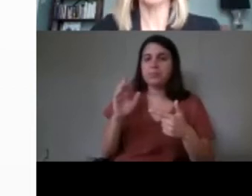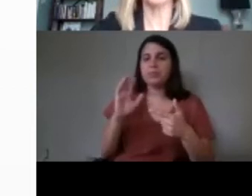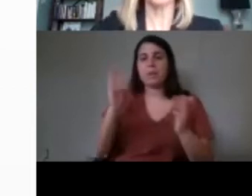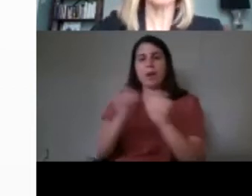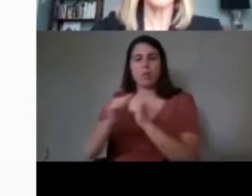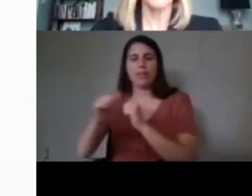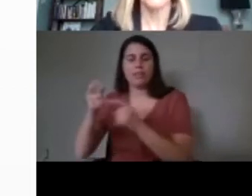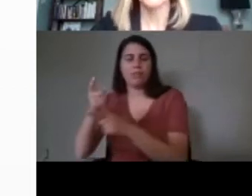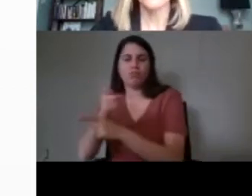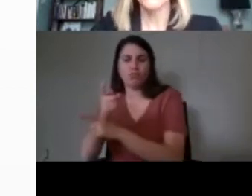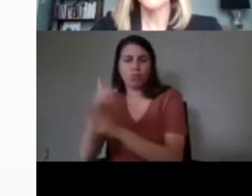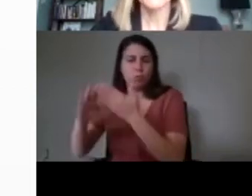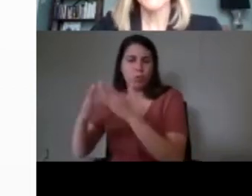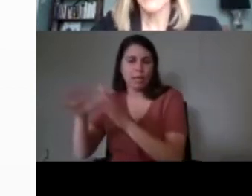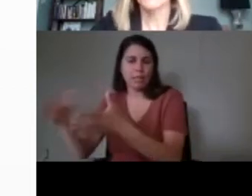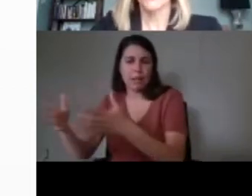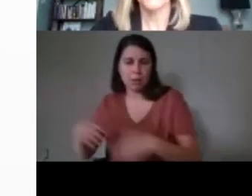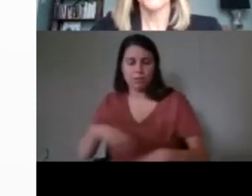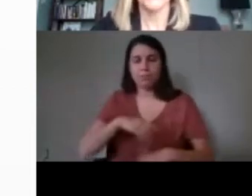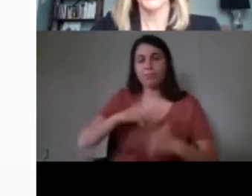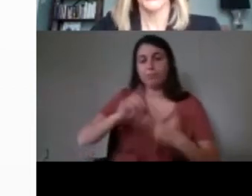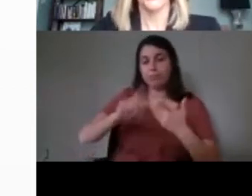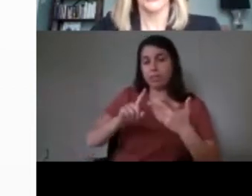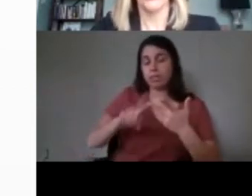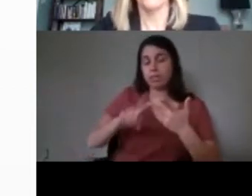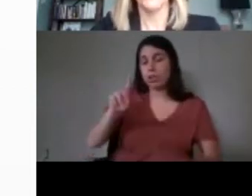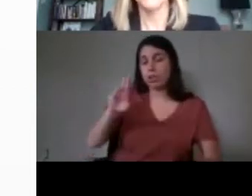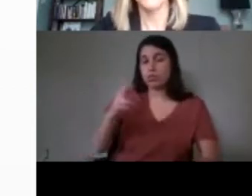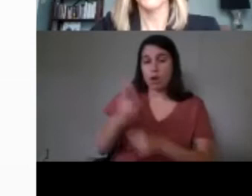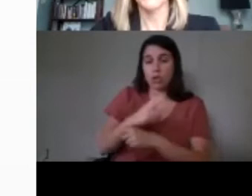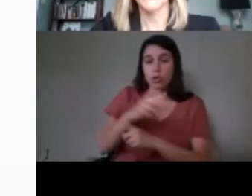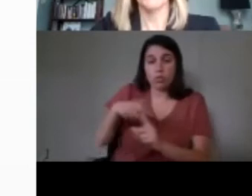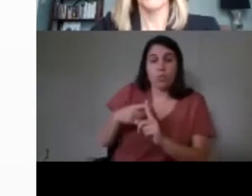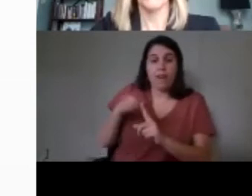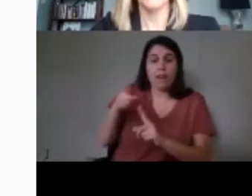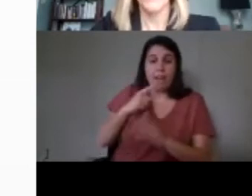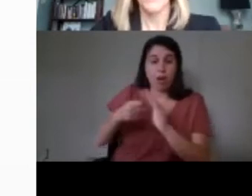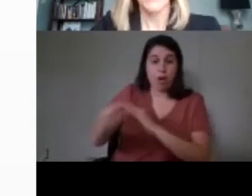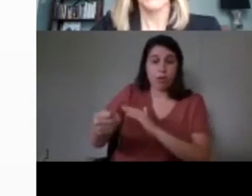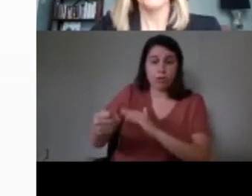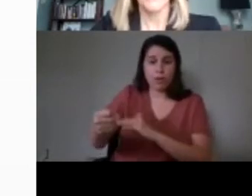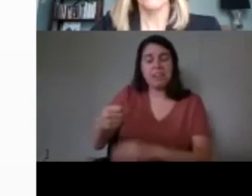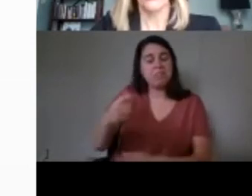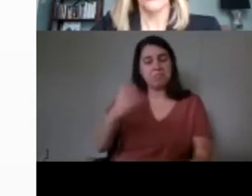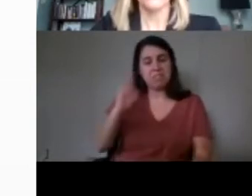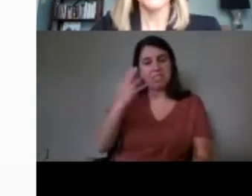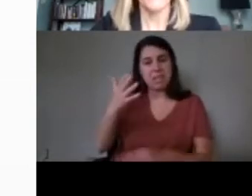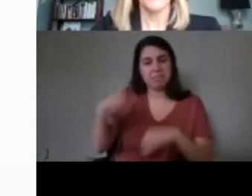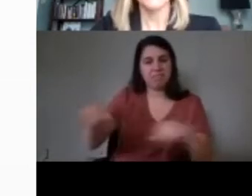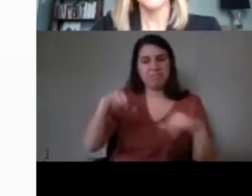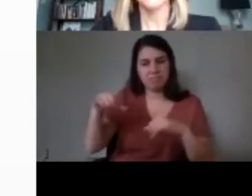sample. Drug use at the time of incarceration was typical.